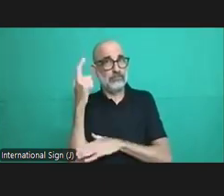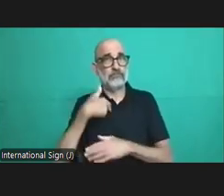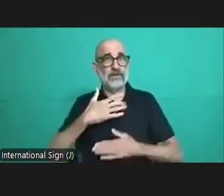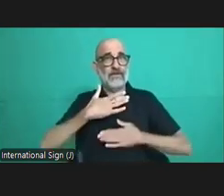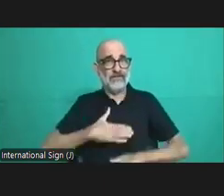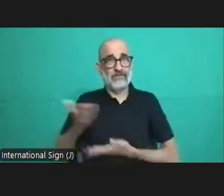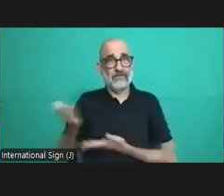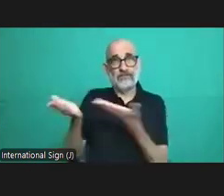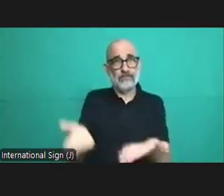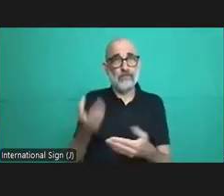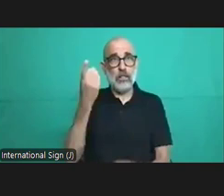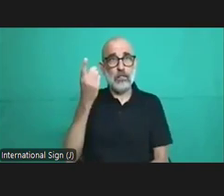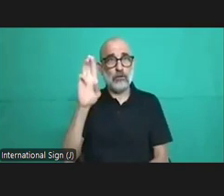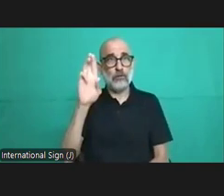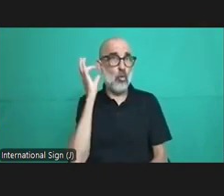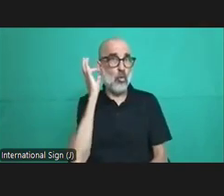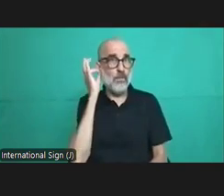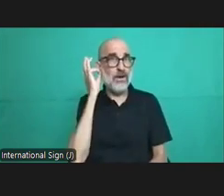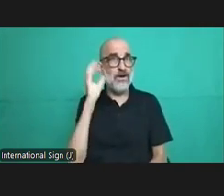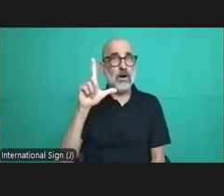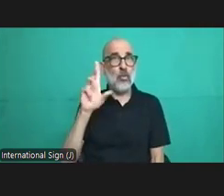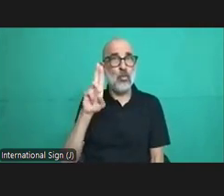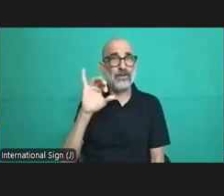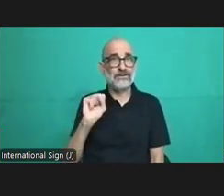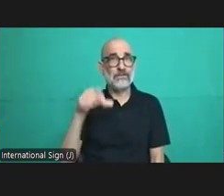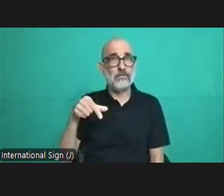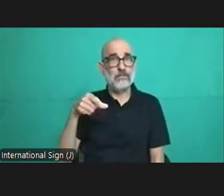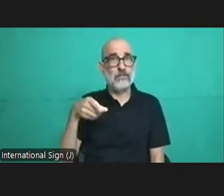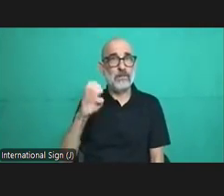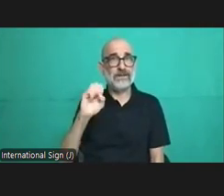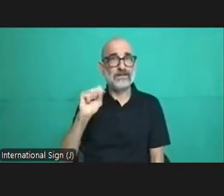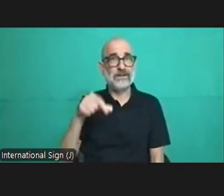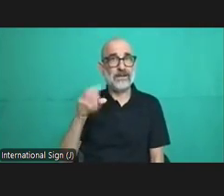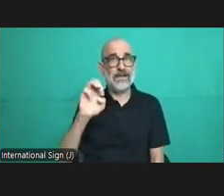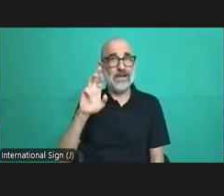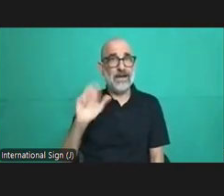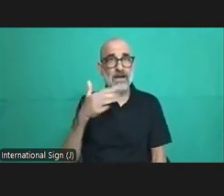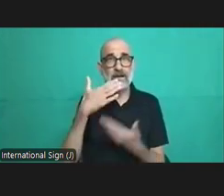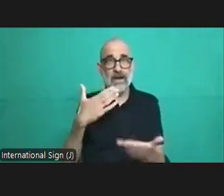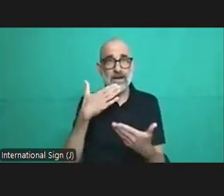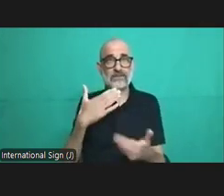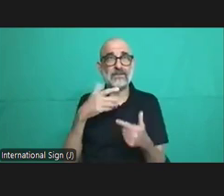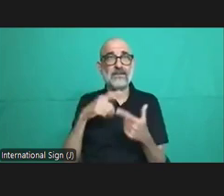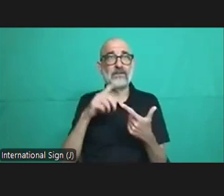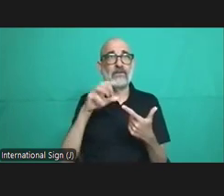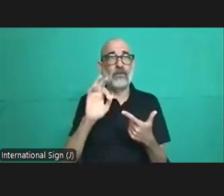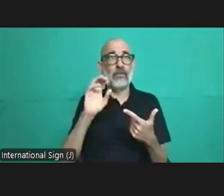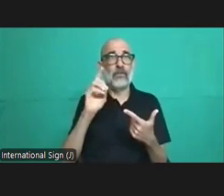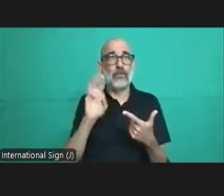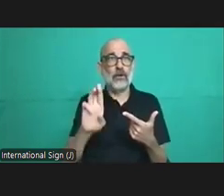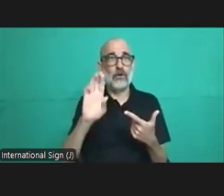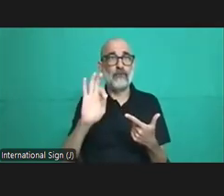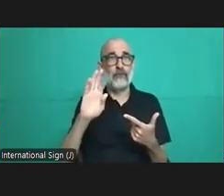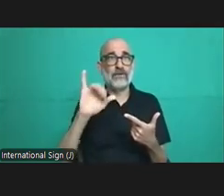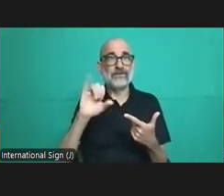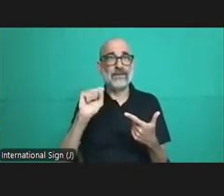Services, PAHO WHO Headquarters, for opening this webinar. So you have 5 minutes, James. Thank you. Thanks